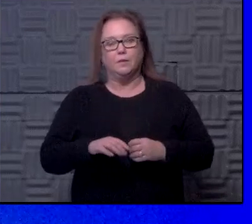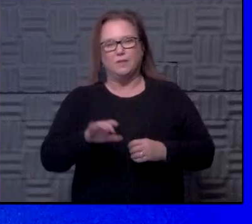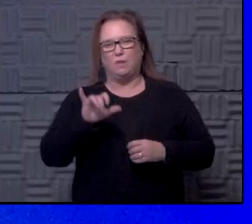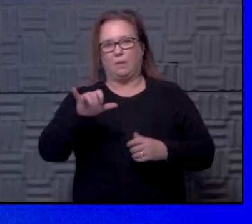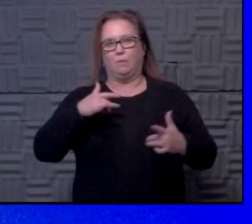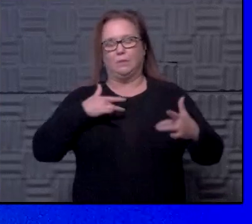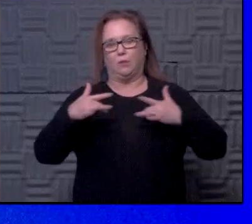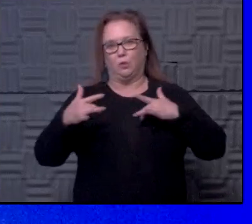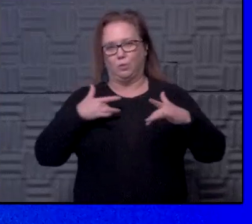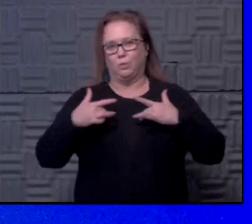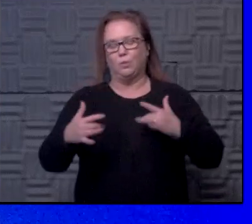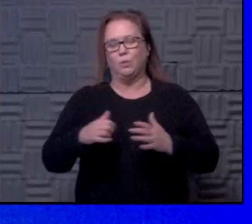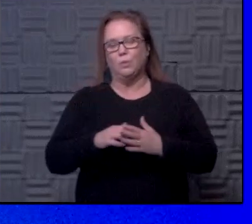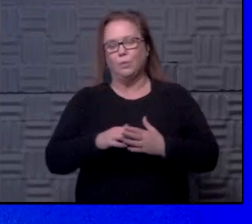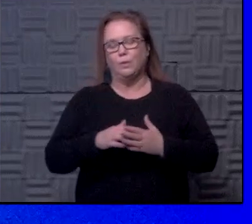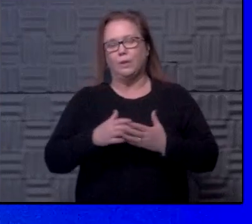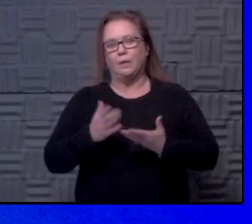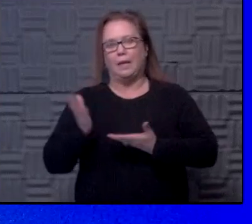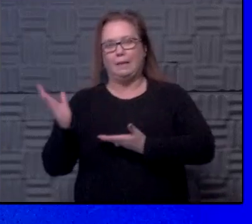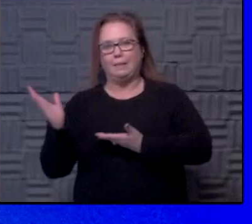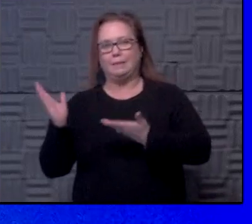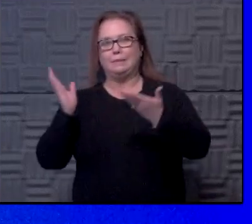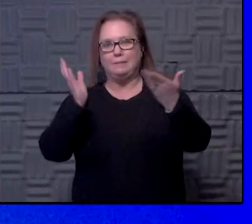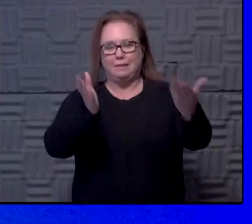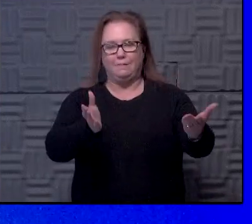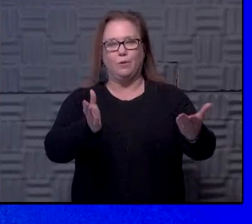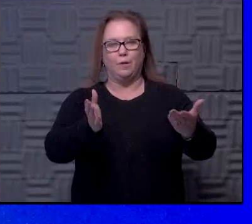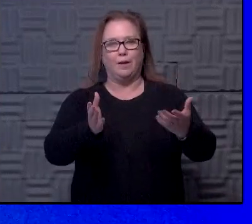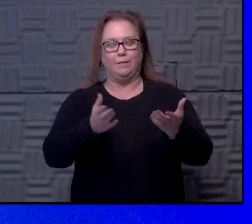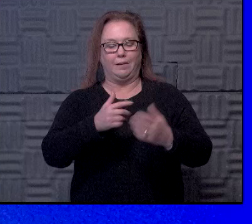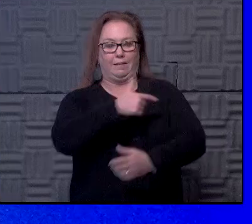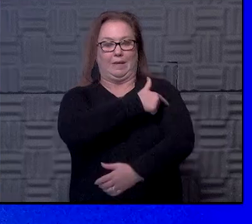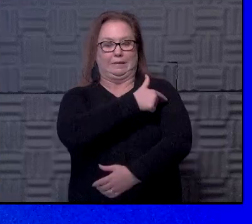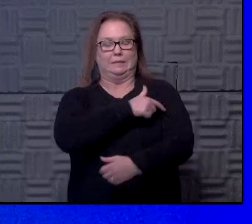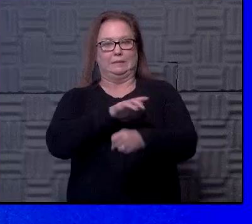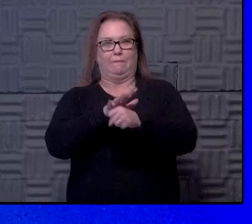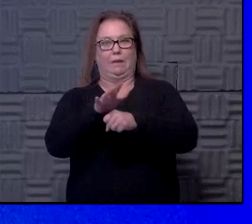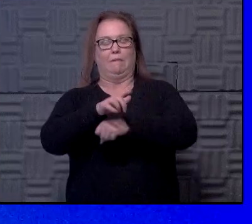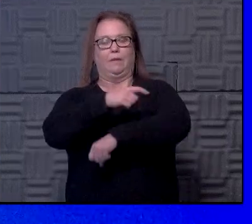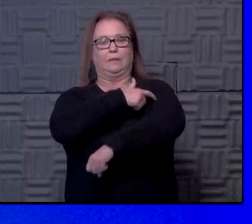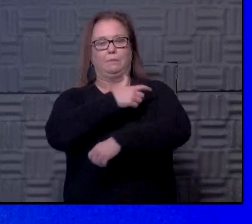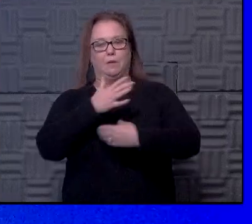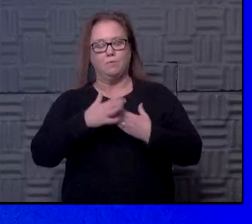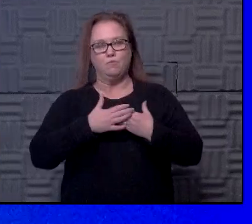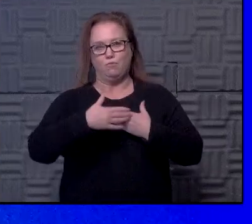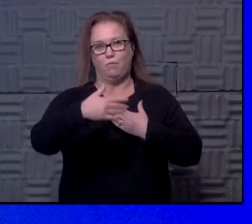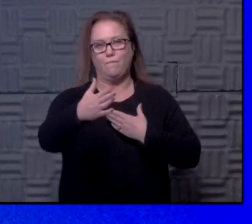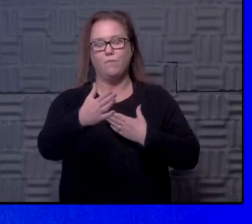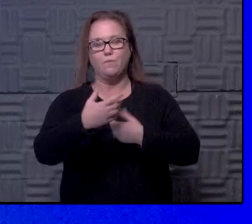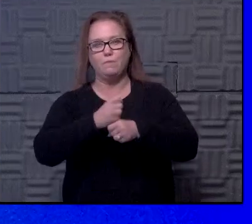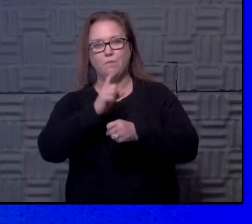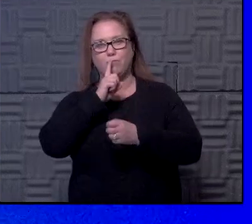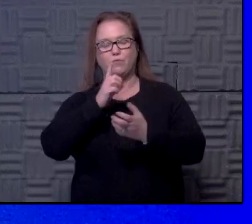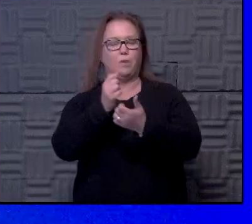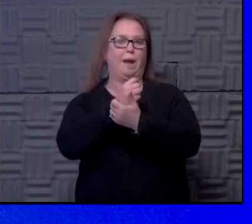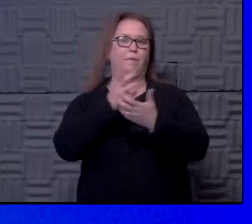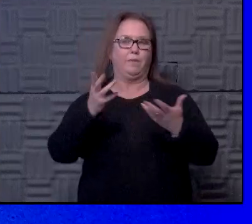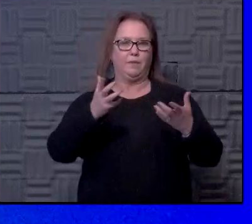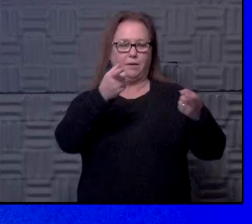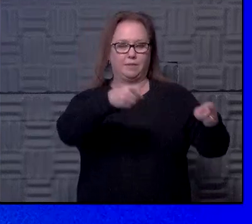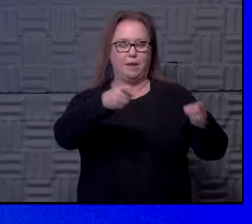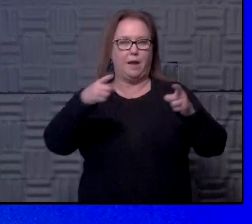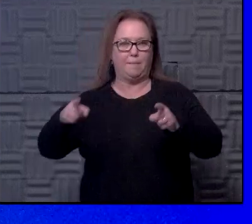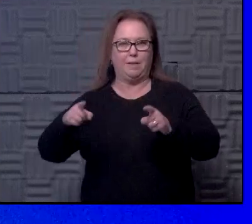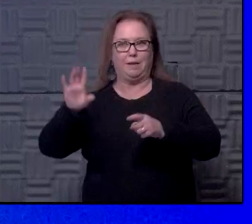always a concern, not only in the supply and the delivery chain, but moving forward, making sure that everything is going well in the